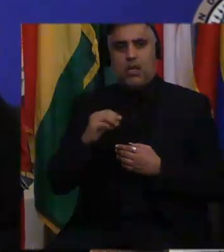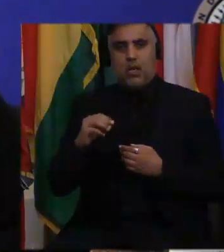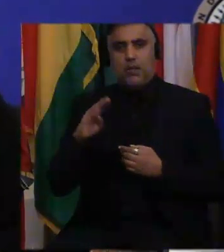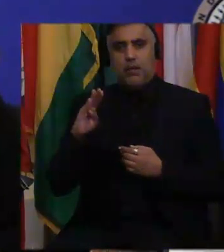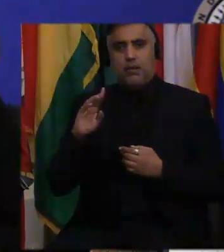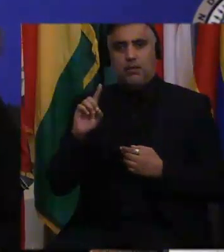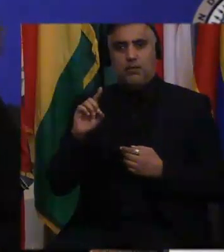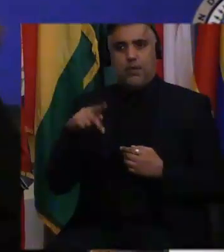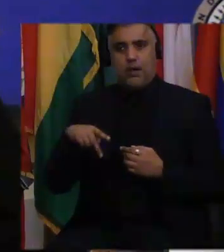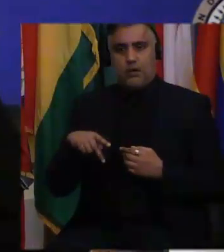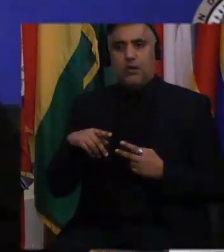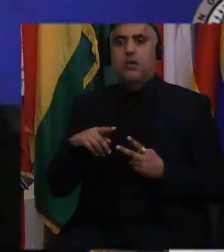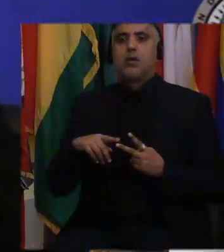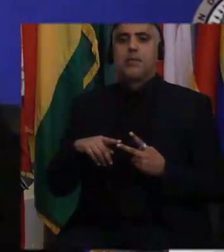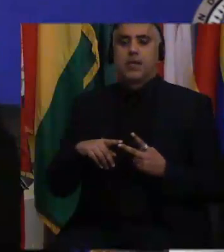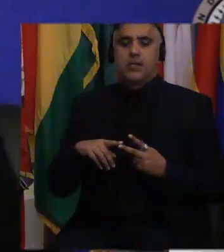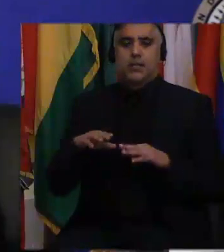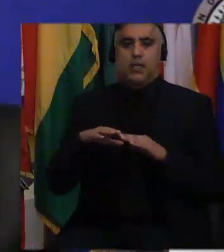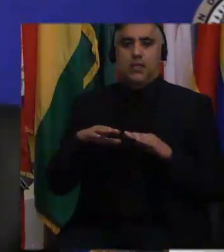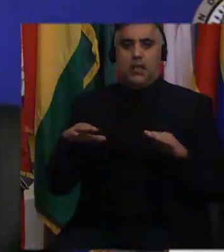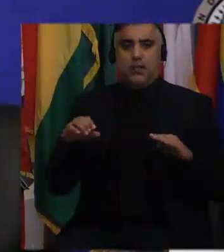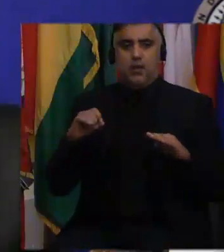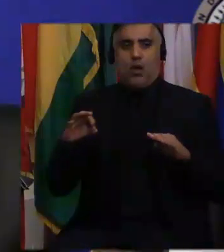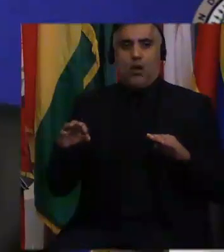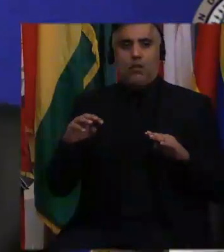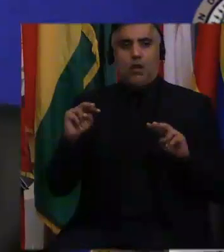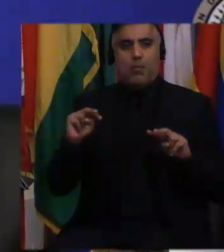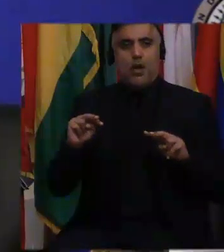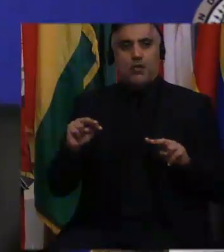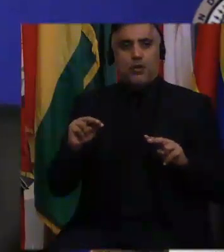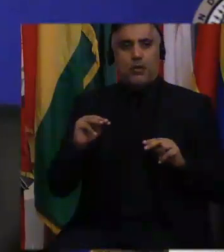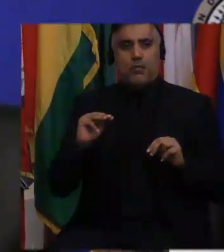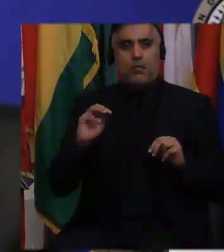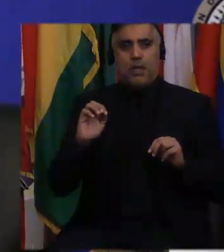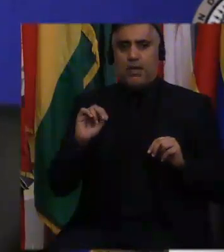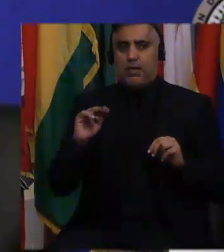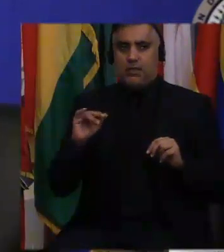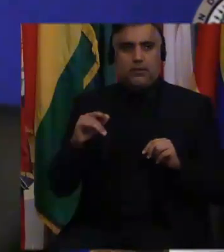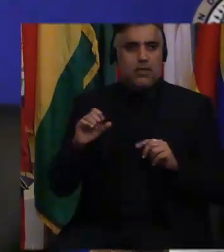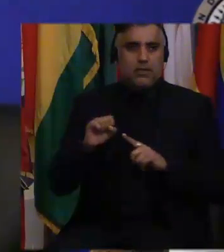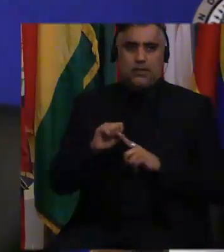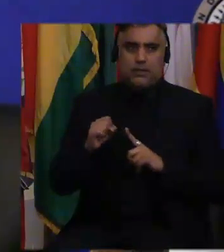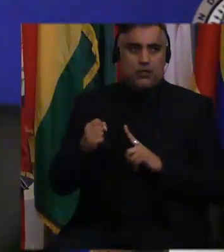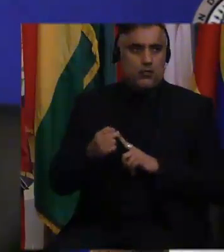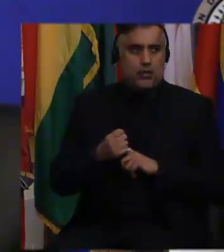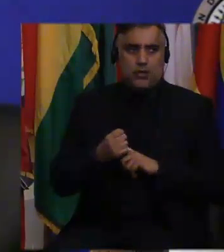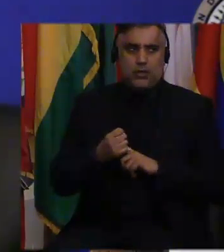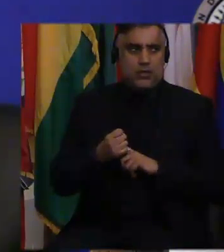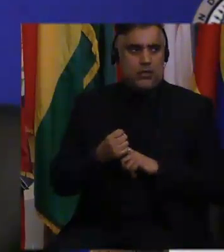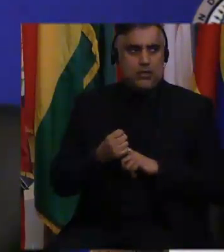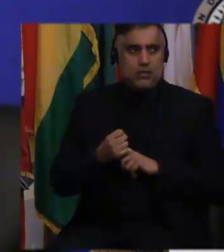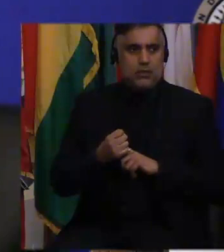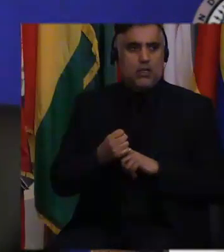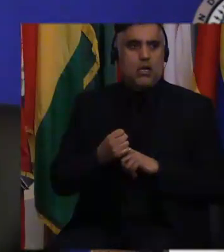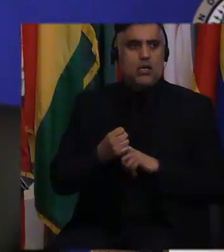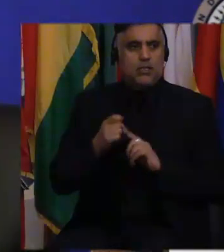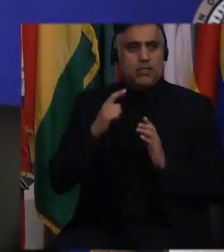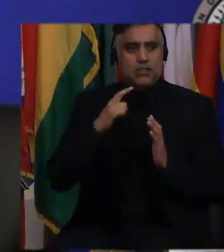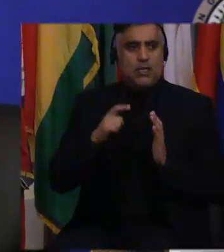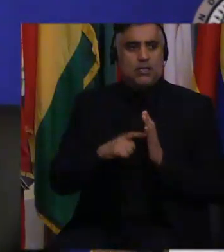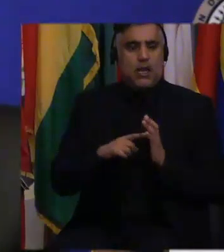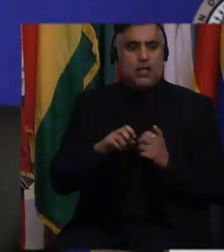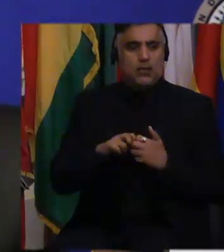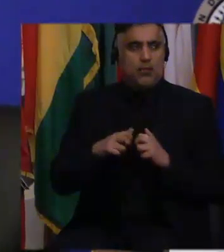Belém do Pará, because at the level of monitoring mechanism, the situation is detected as